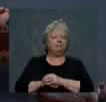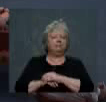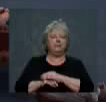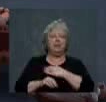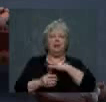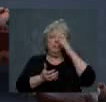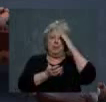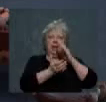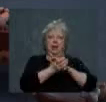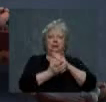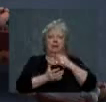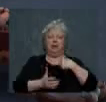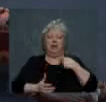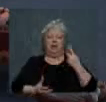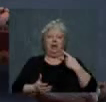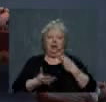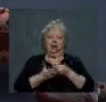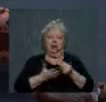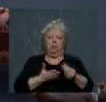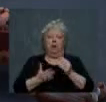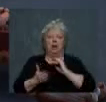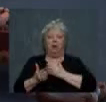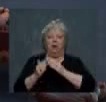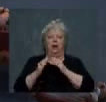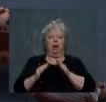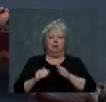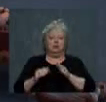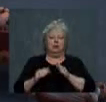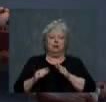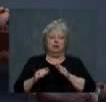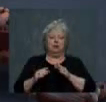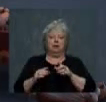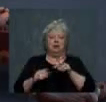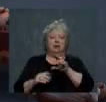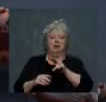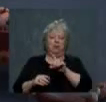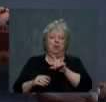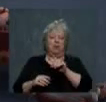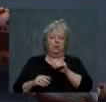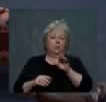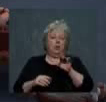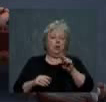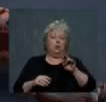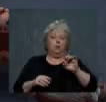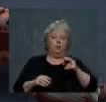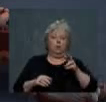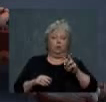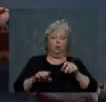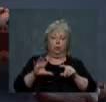My husband and I we bought the house right next door to 7109 Archwood.